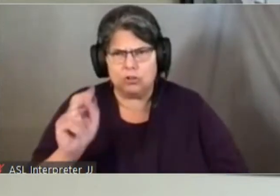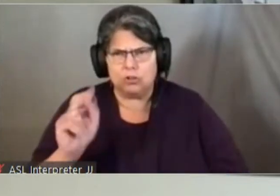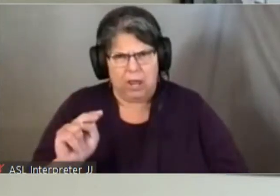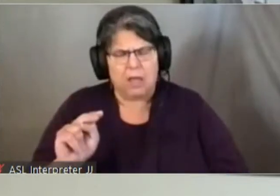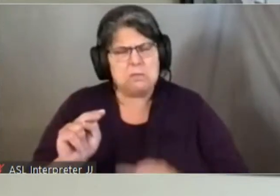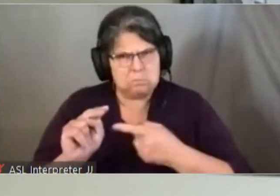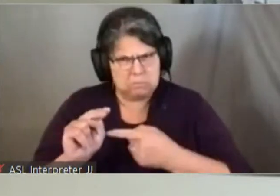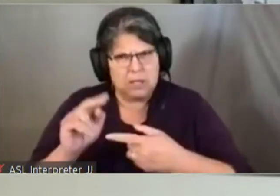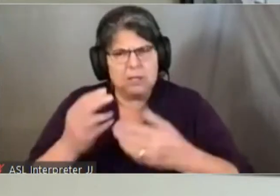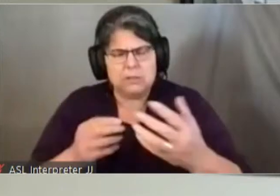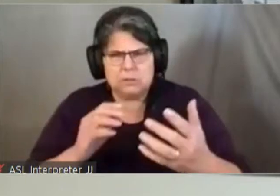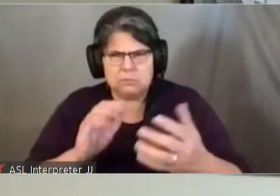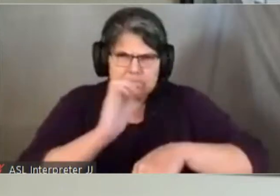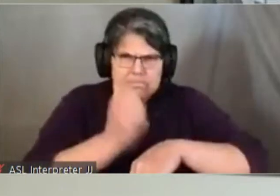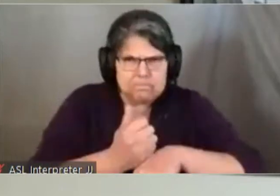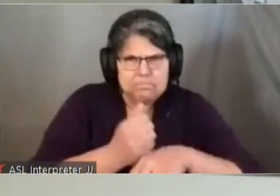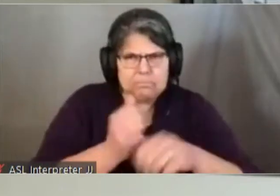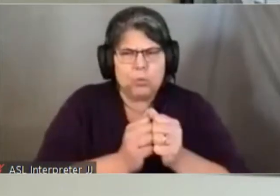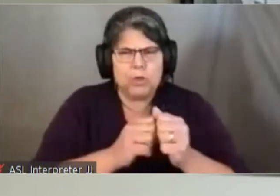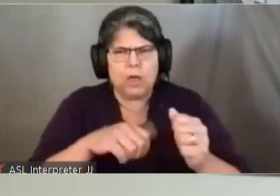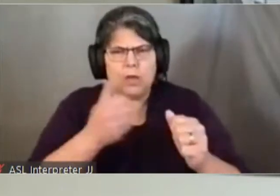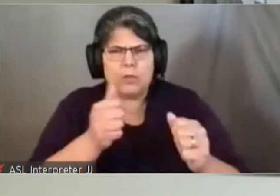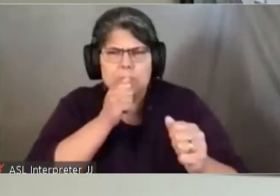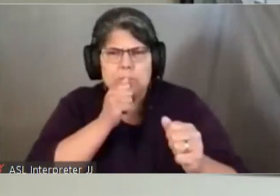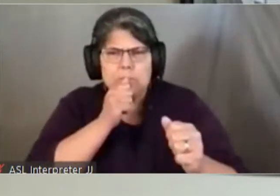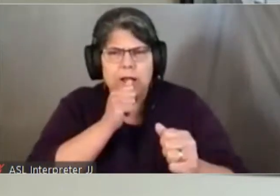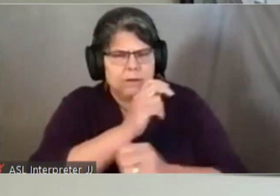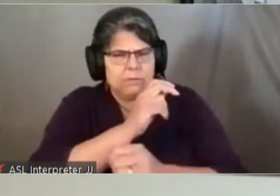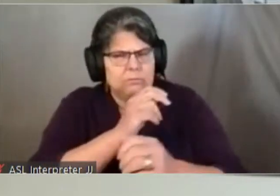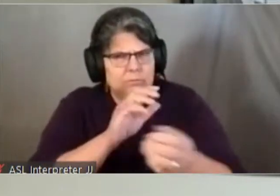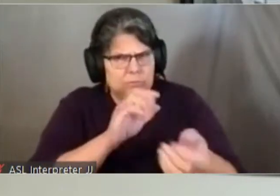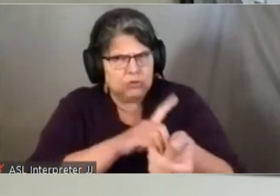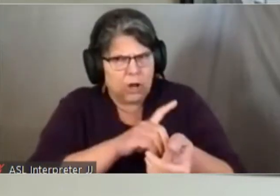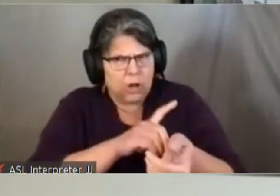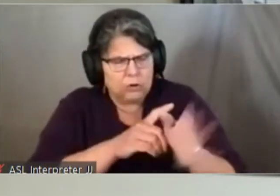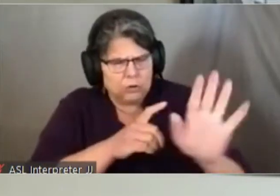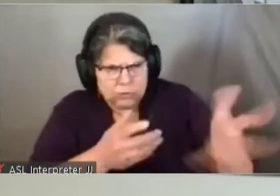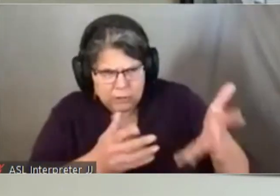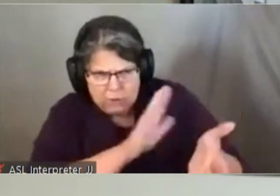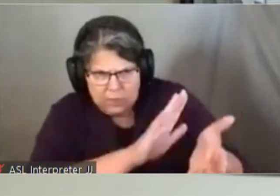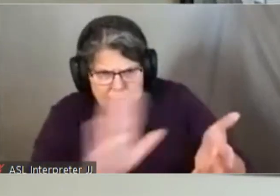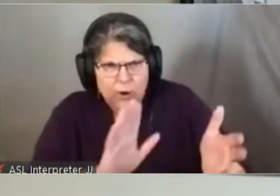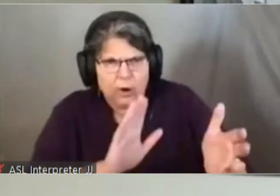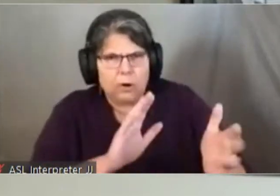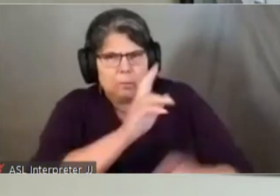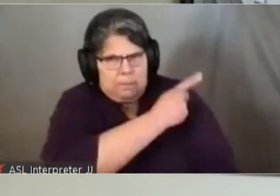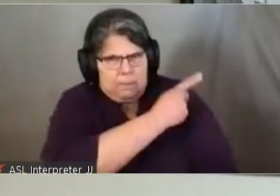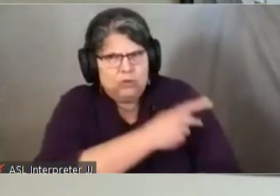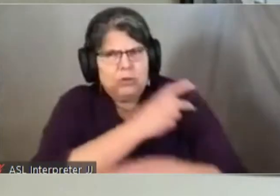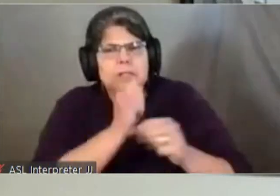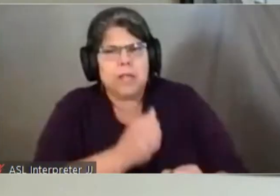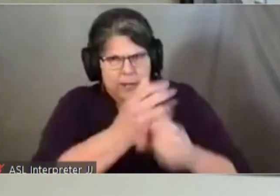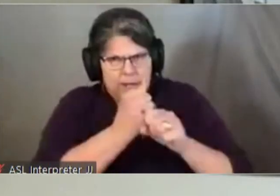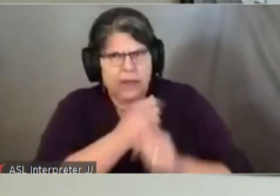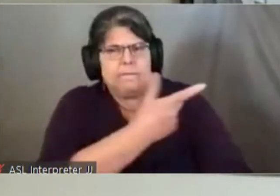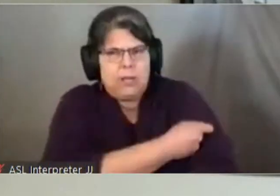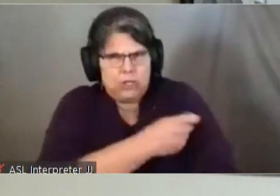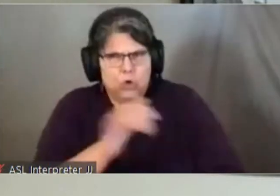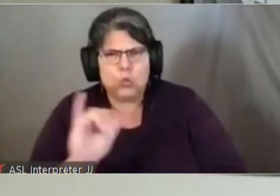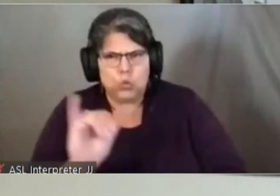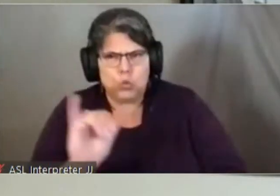that their patients get vaccinated among the clinics that do have the vaccines.